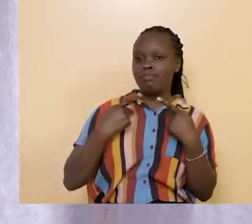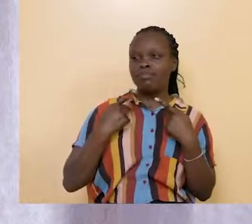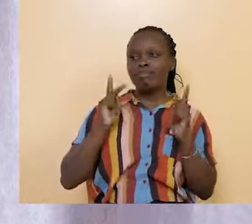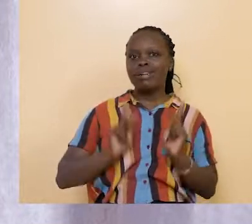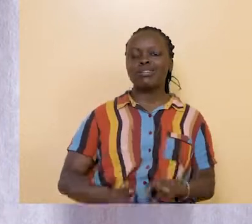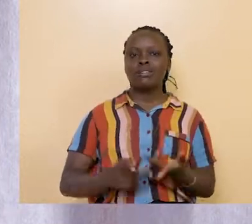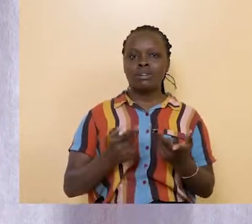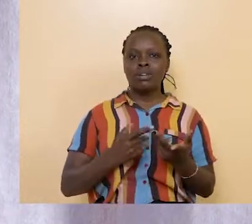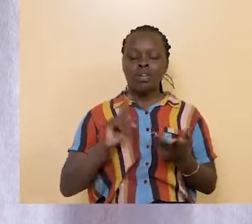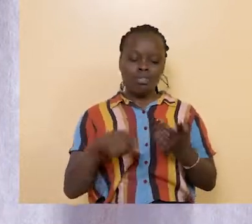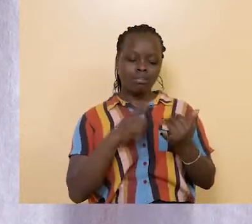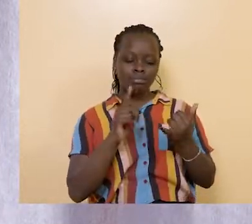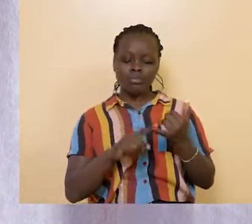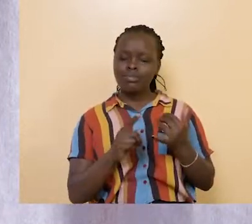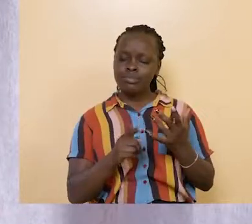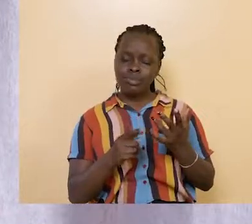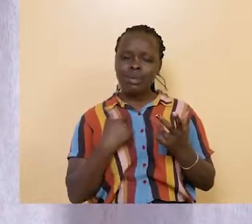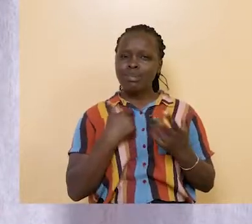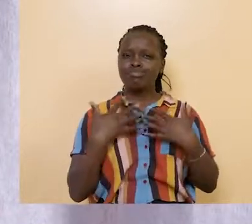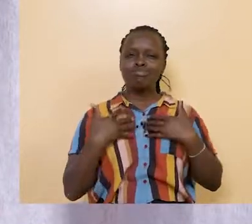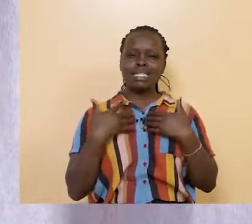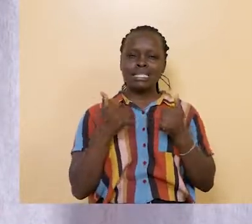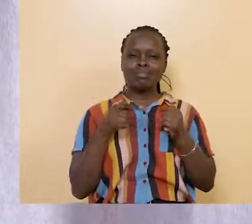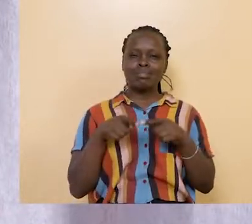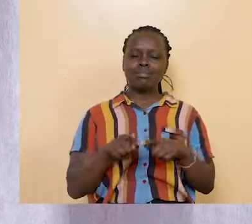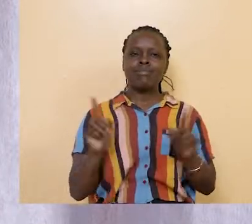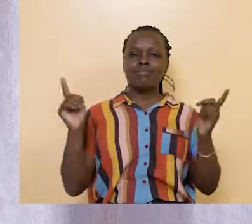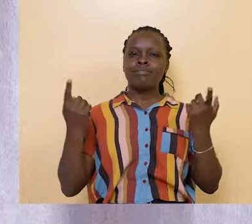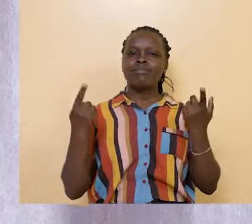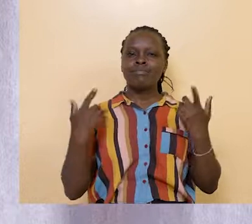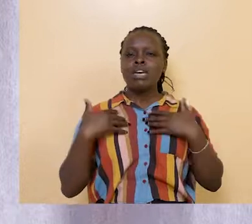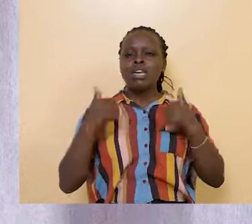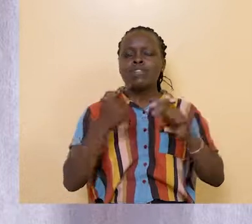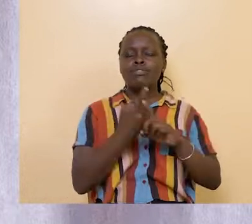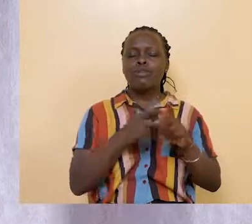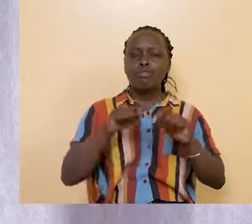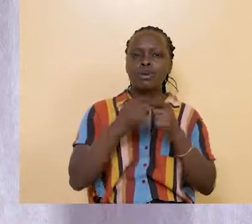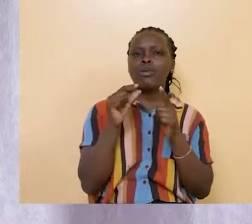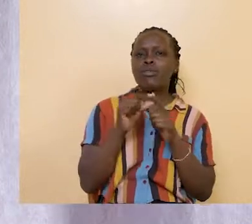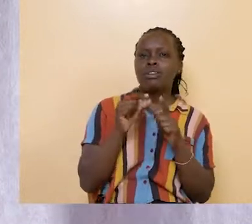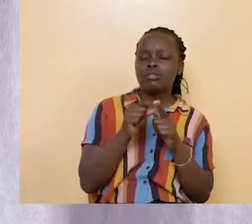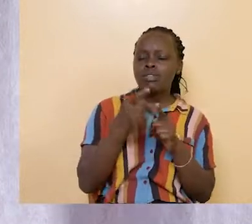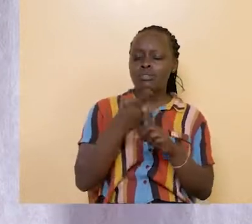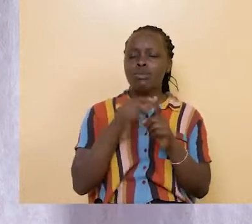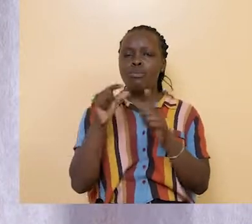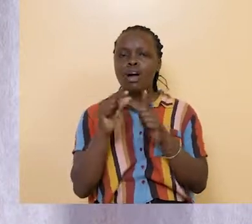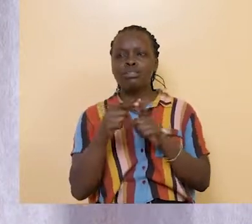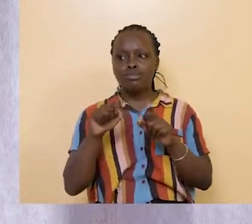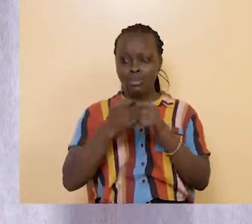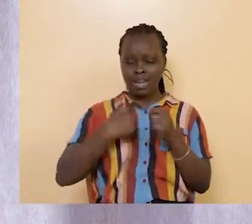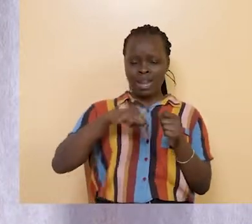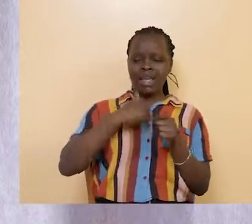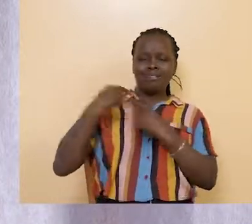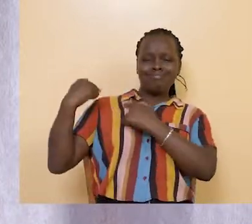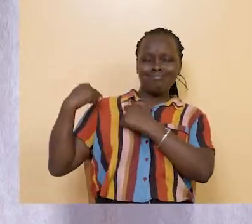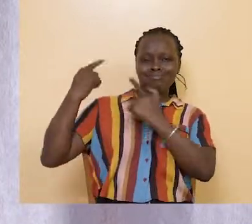And the third thing I'm calling us to is to heal, that we must heal from the broken words, from the words that have broken us,